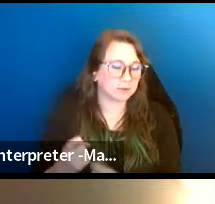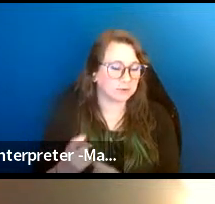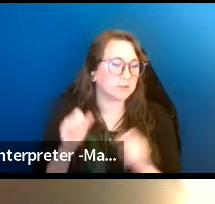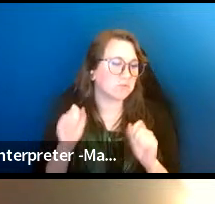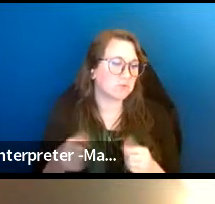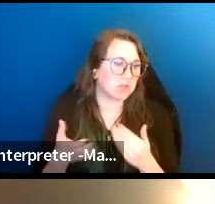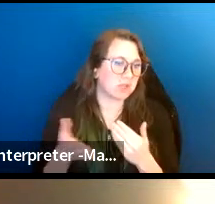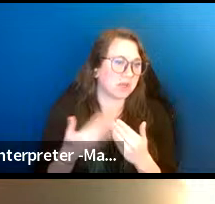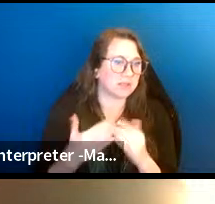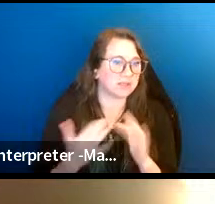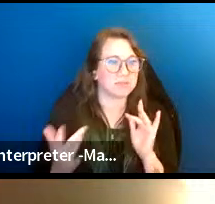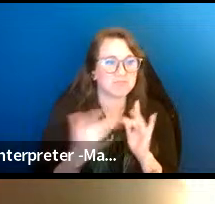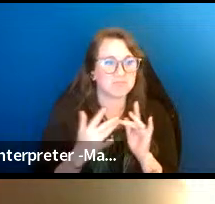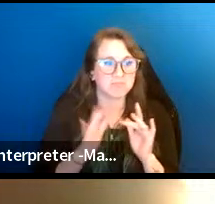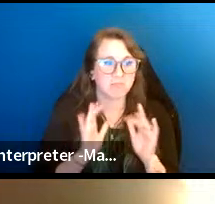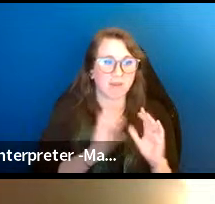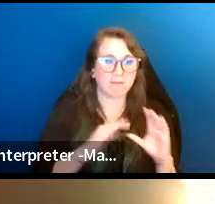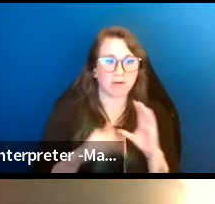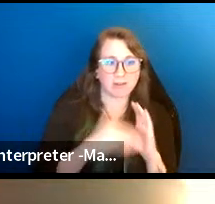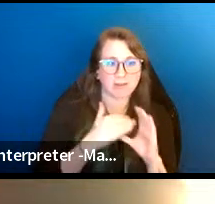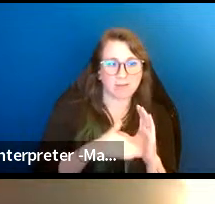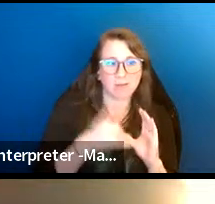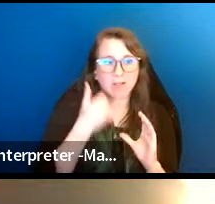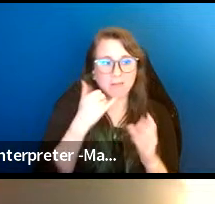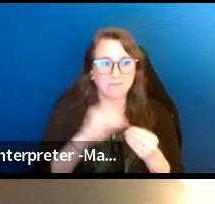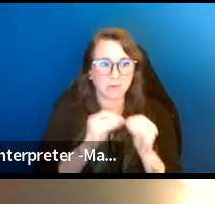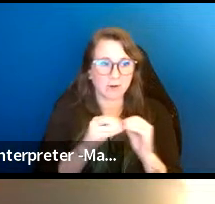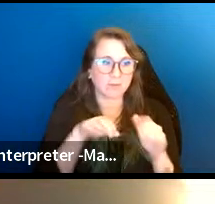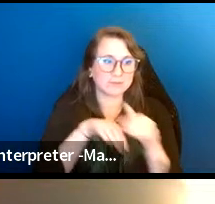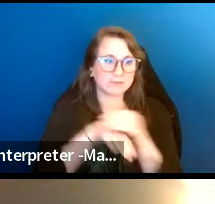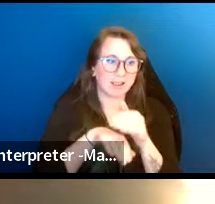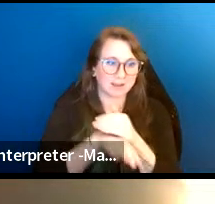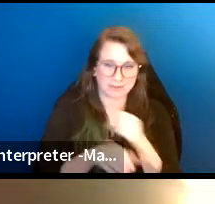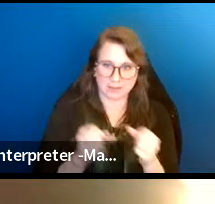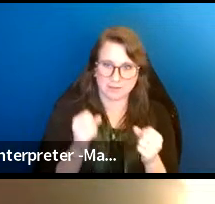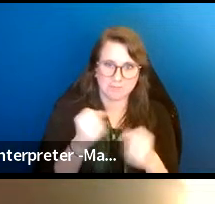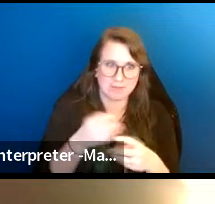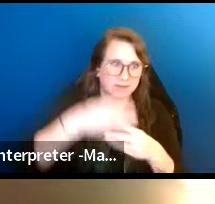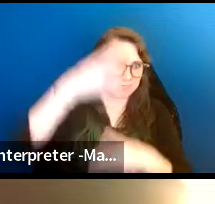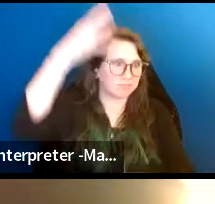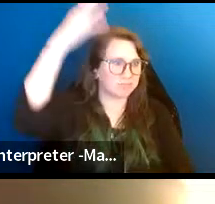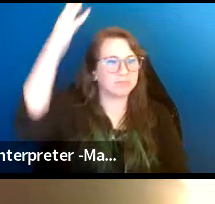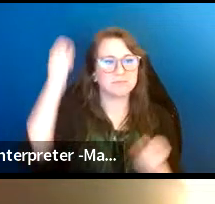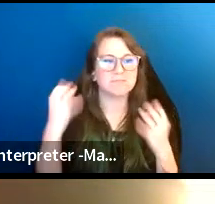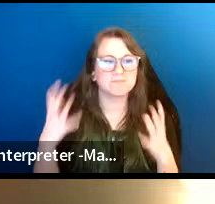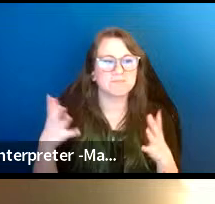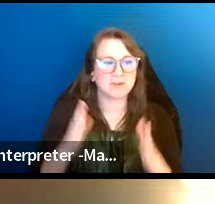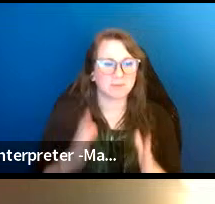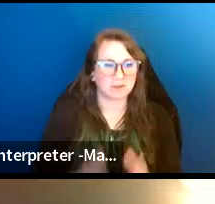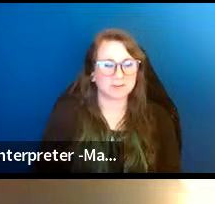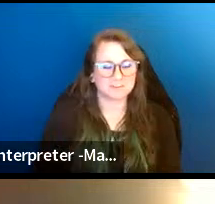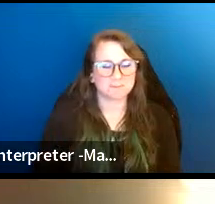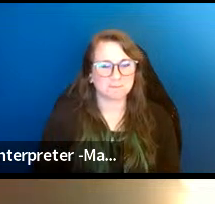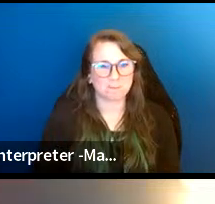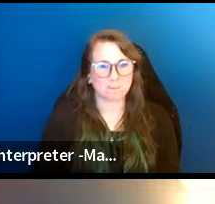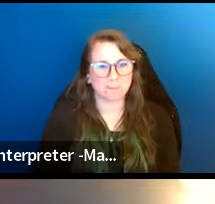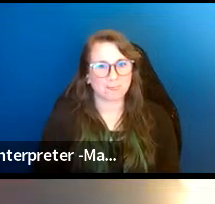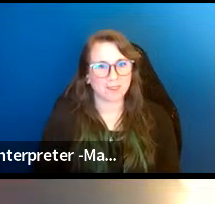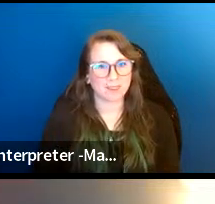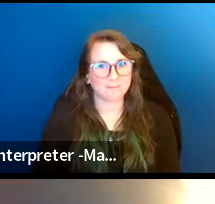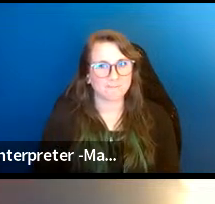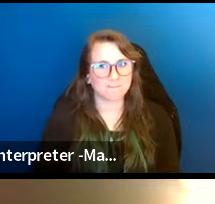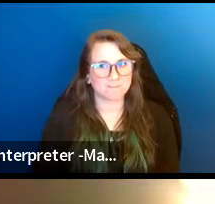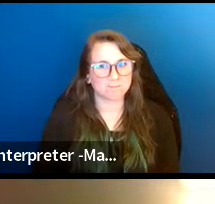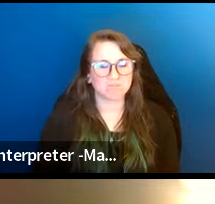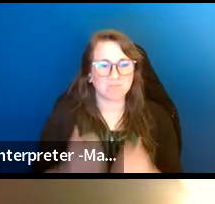can easily be reached via our email and phone numbers that can be accessed many more ways than one. So hopefully you're reaching out to your ANC